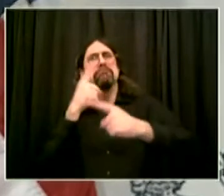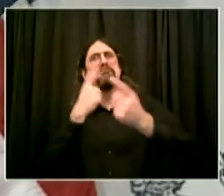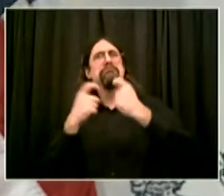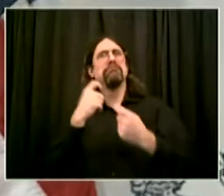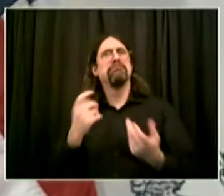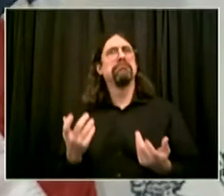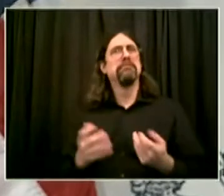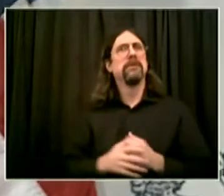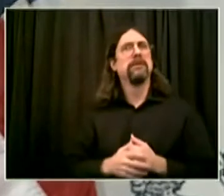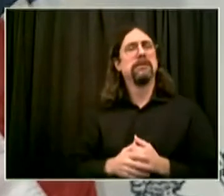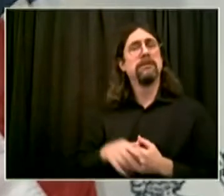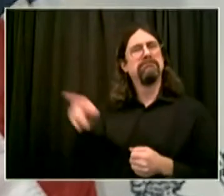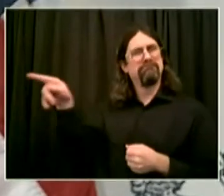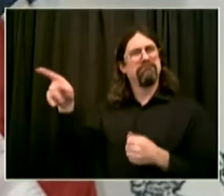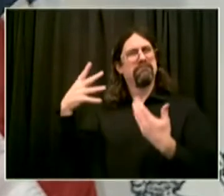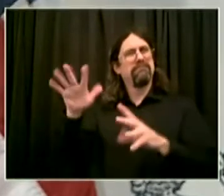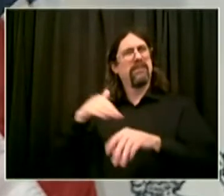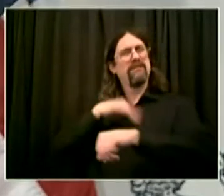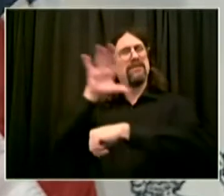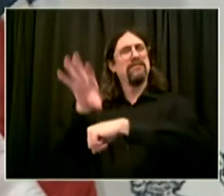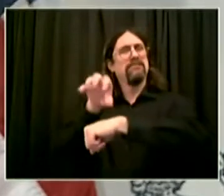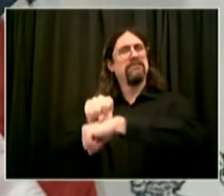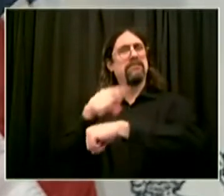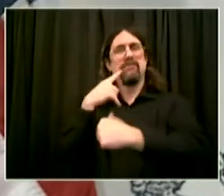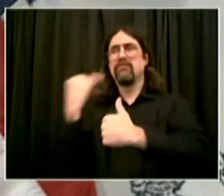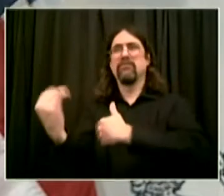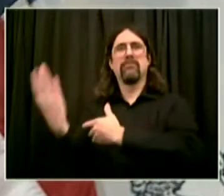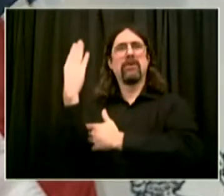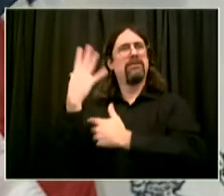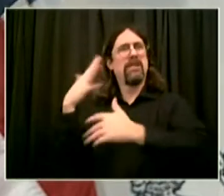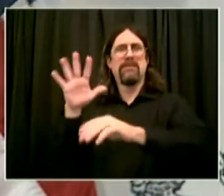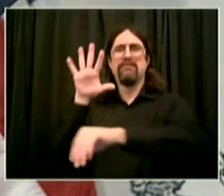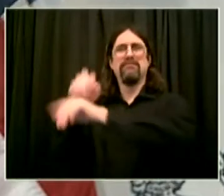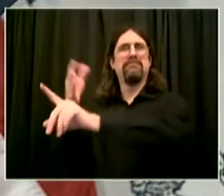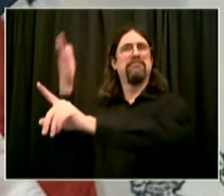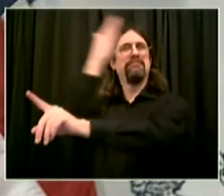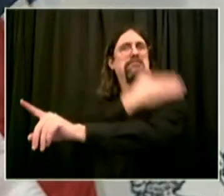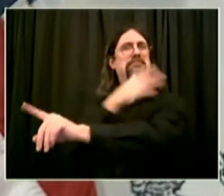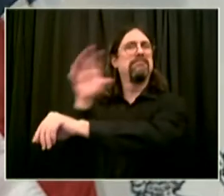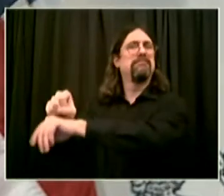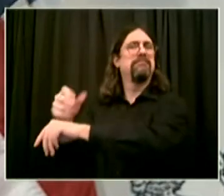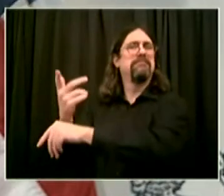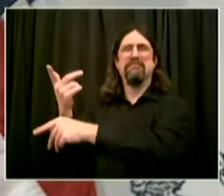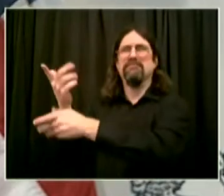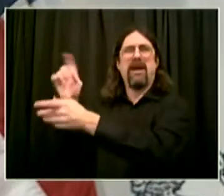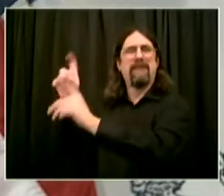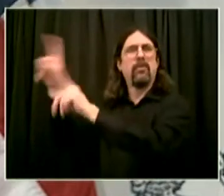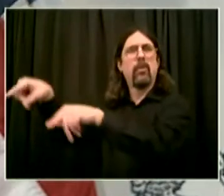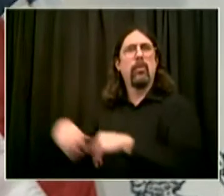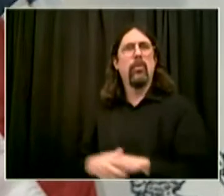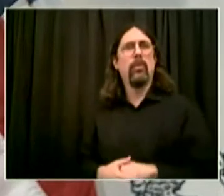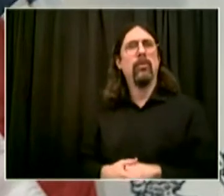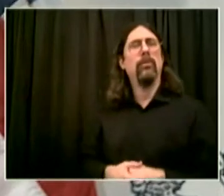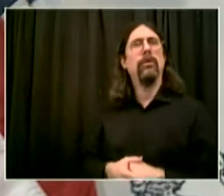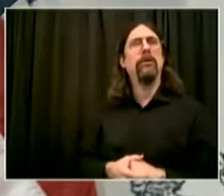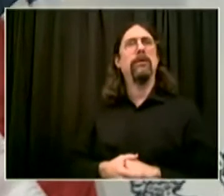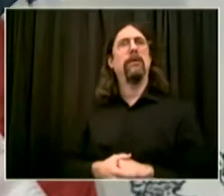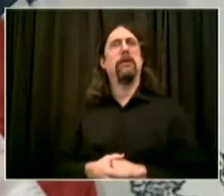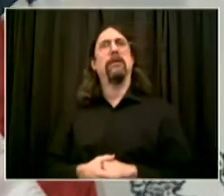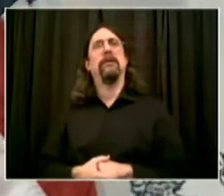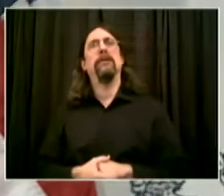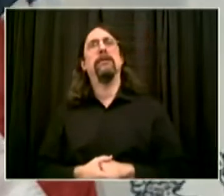answer. But look, I think you saw in the remarks I made once the DOI report came out.